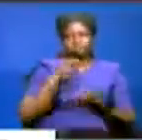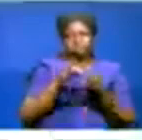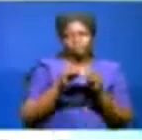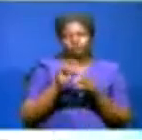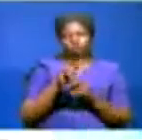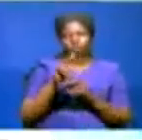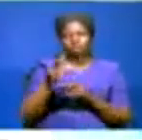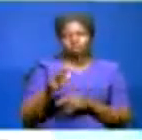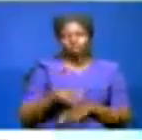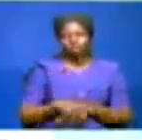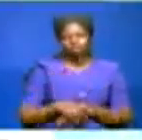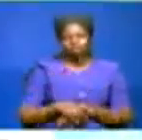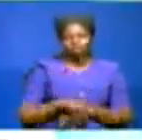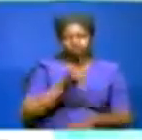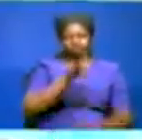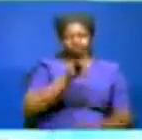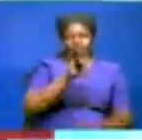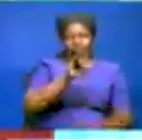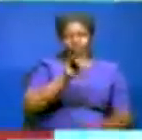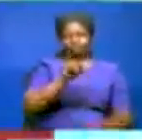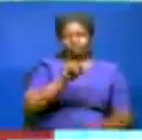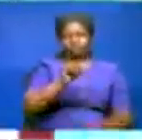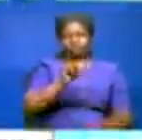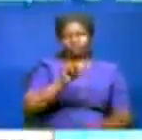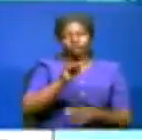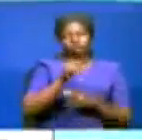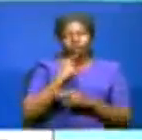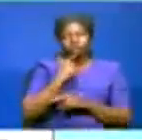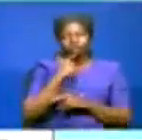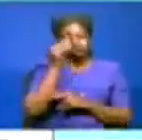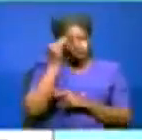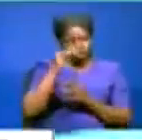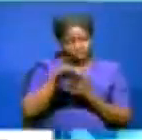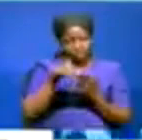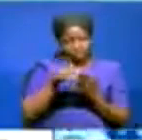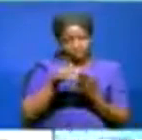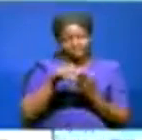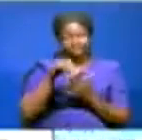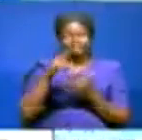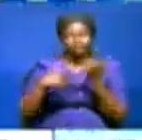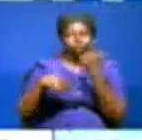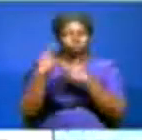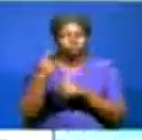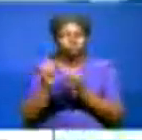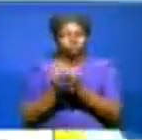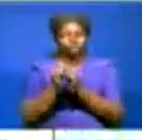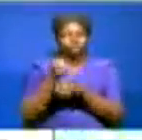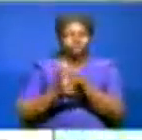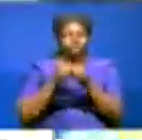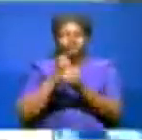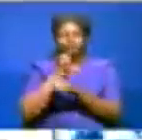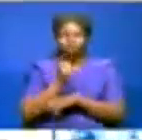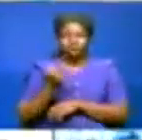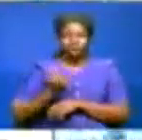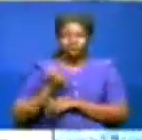respectively. Lydia Mandago of Moi Educational Centre emerged victorious in the 10 years old girls breaststroke category after clocking a